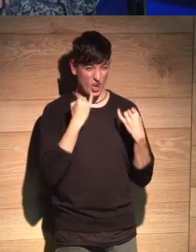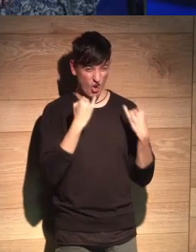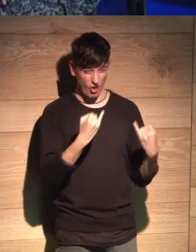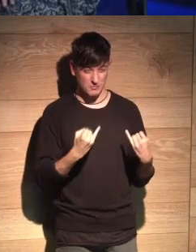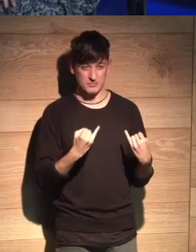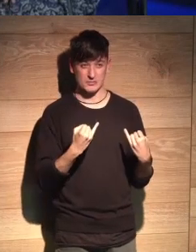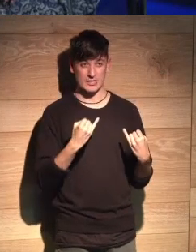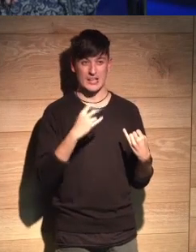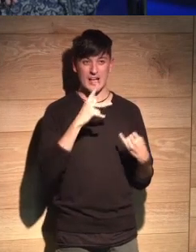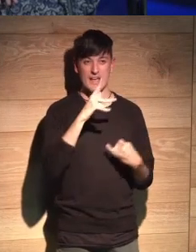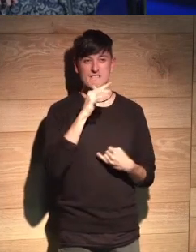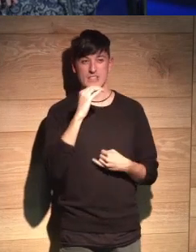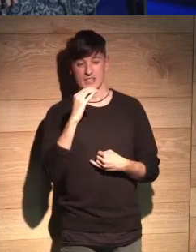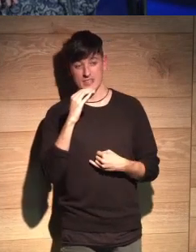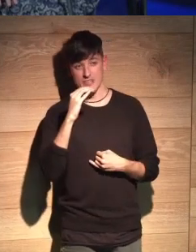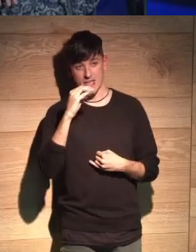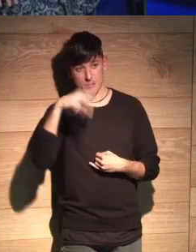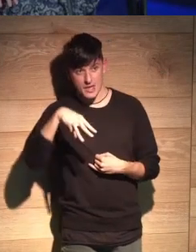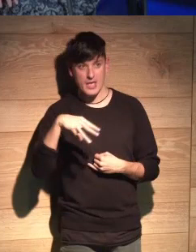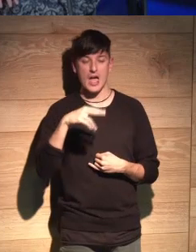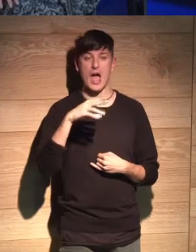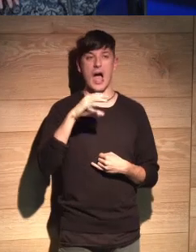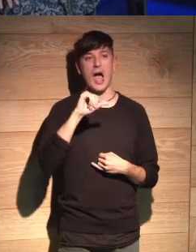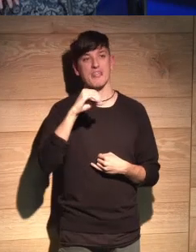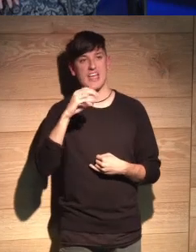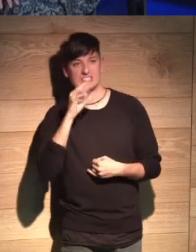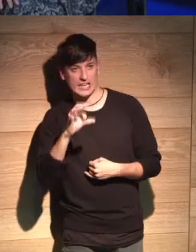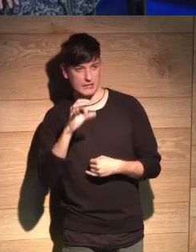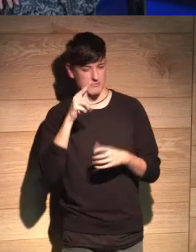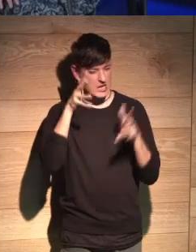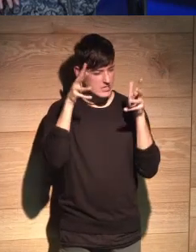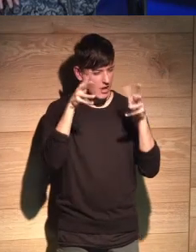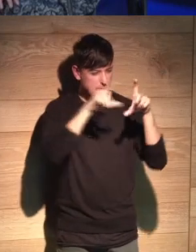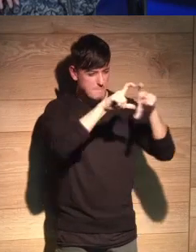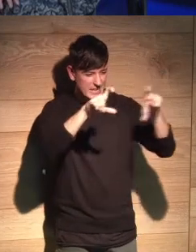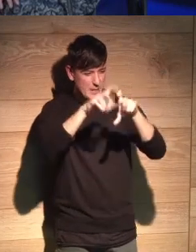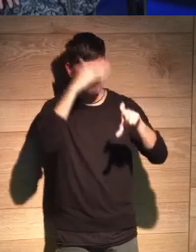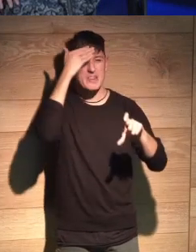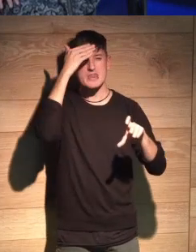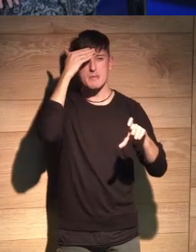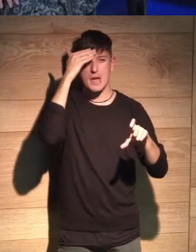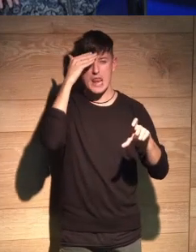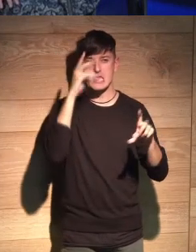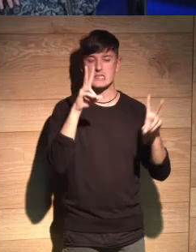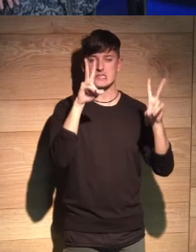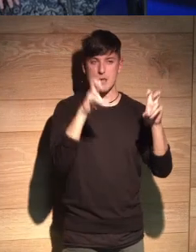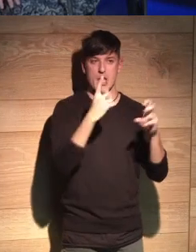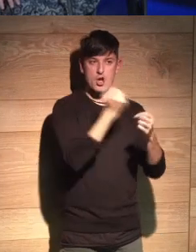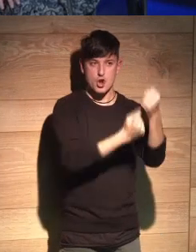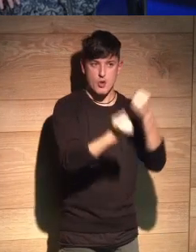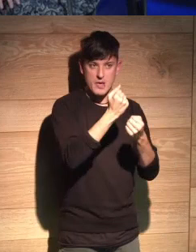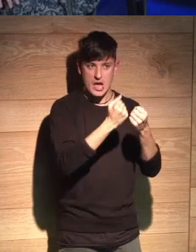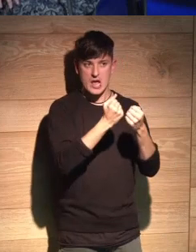working with companies as KPM, BNGL, advising the main companies in